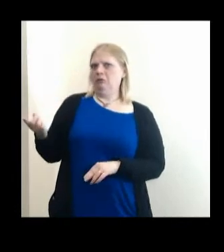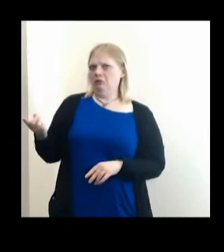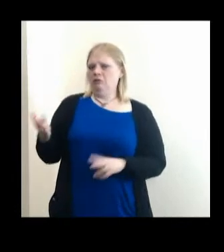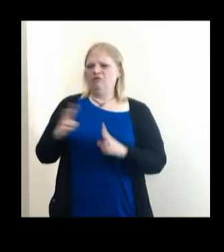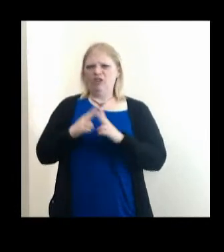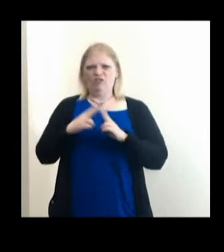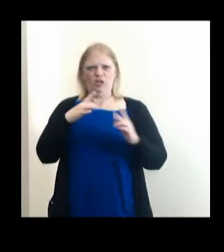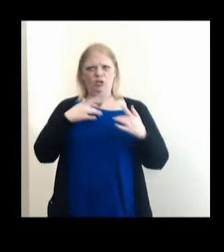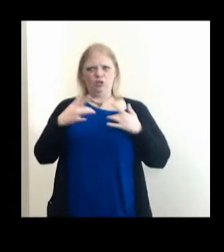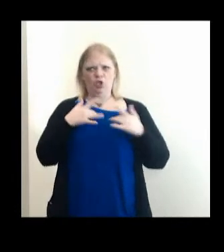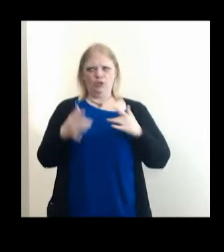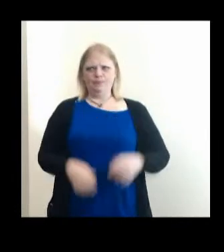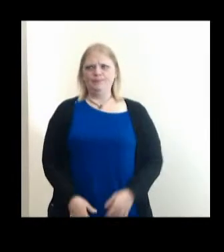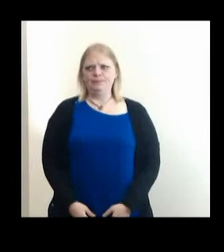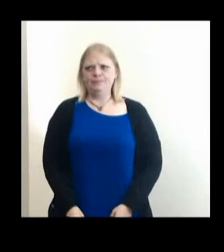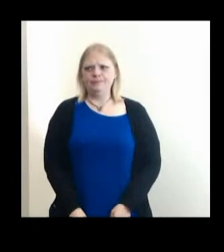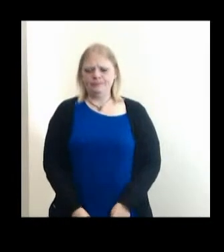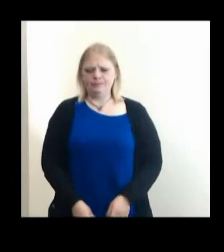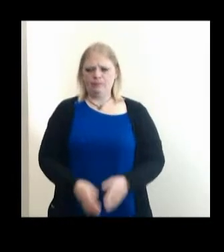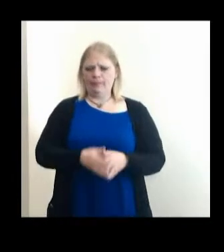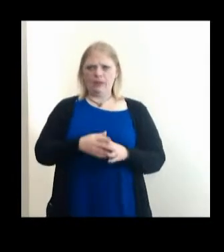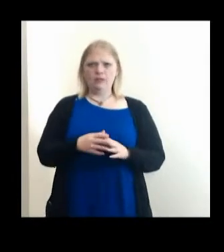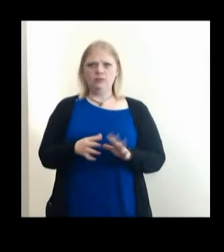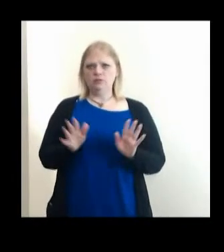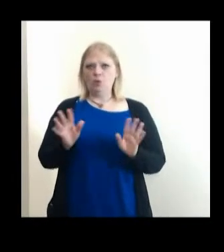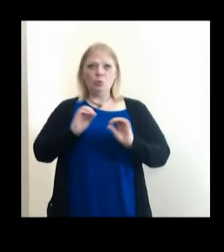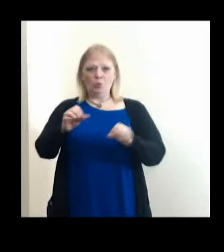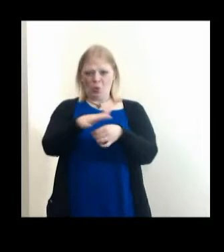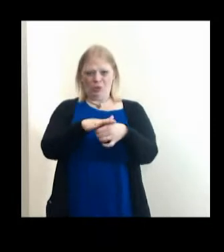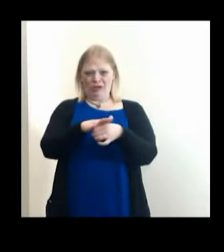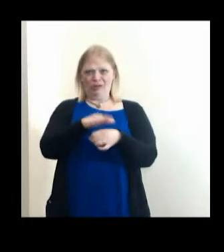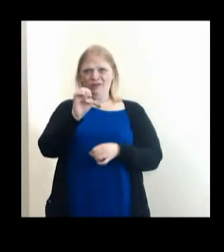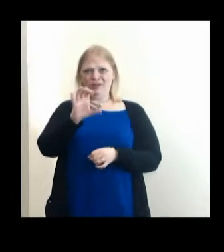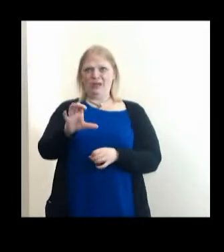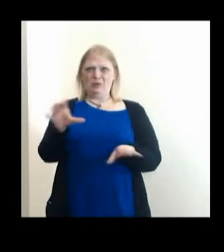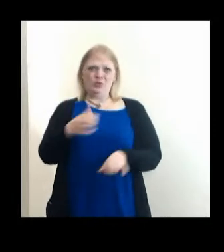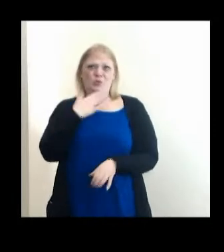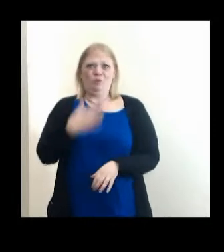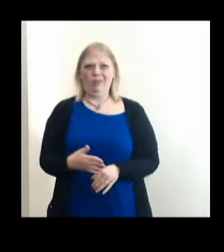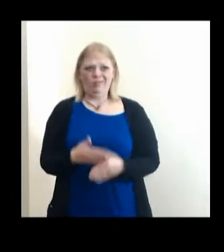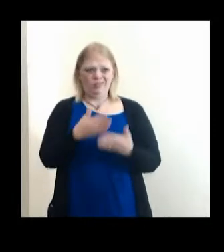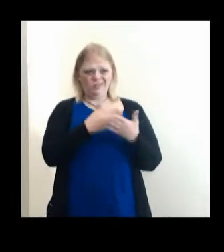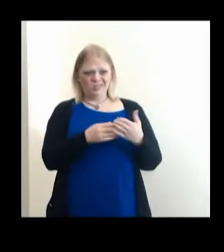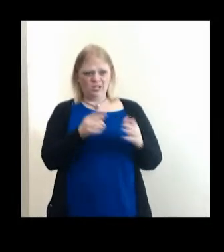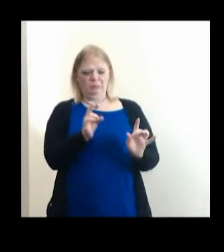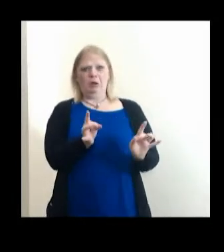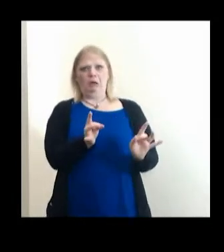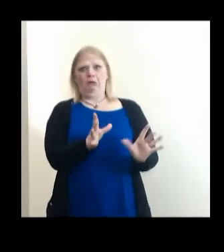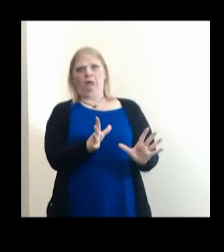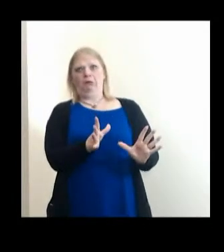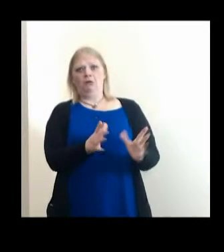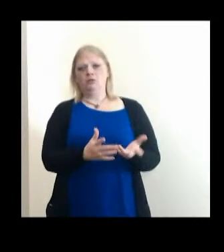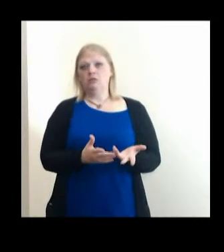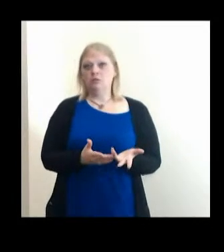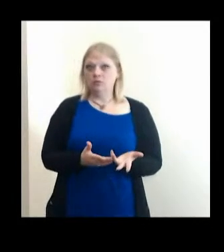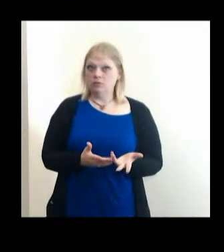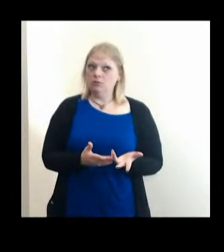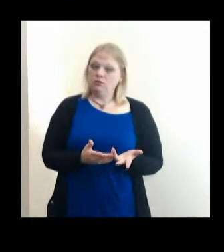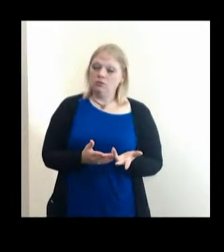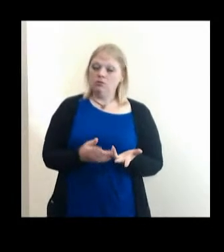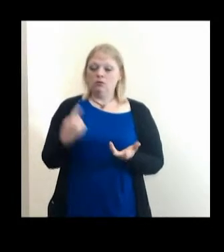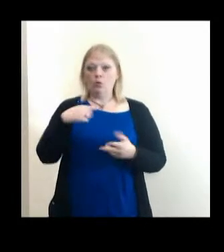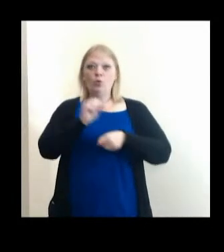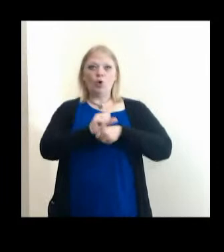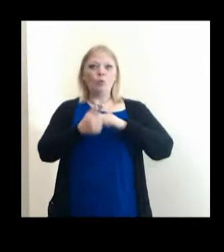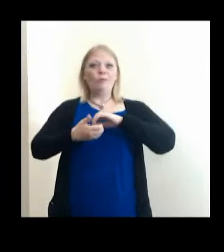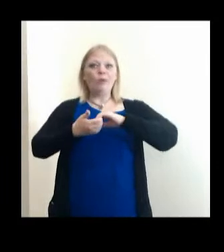very concerning to us. So no area of Erie County is doing well. Some areas are doing horrible, and we are working